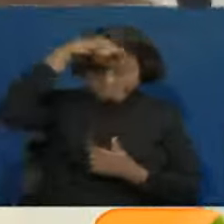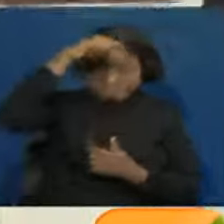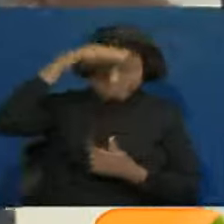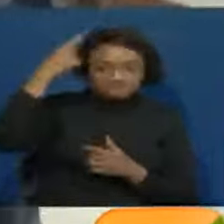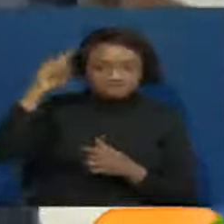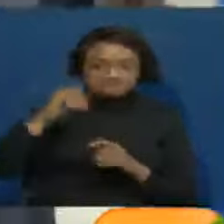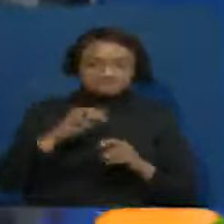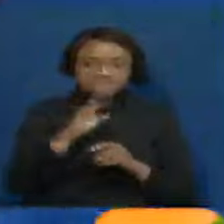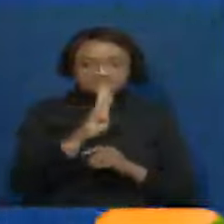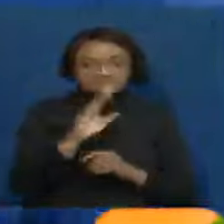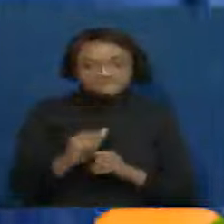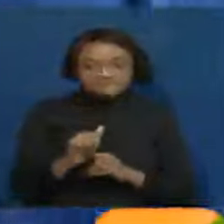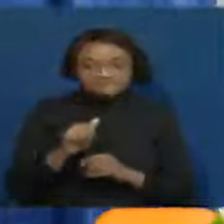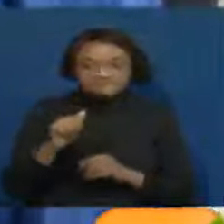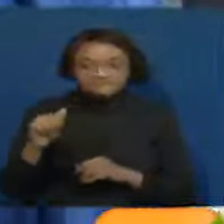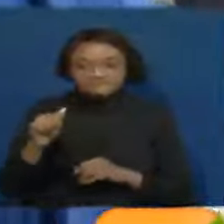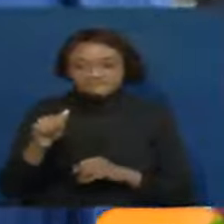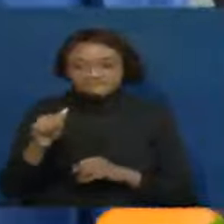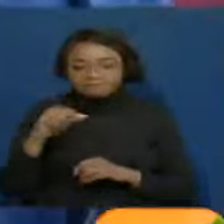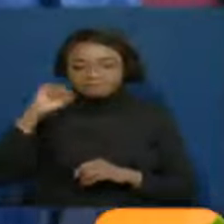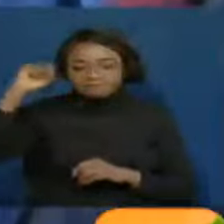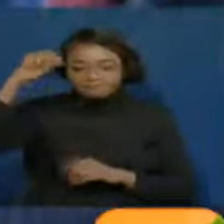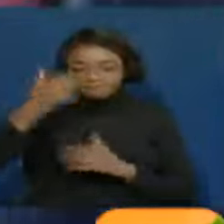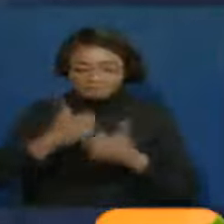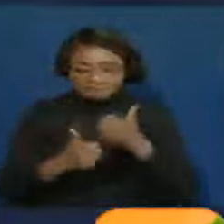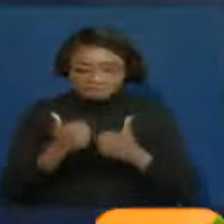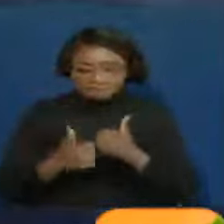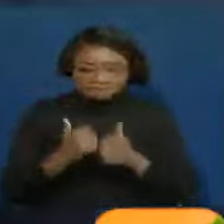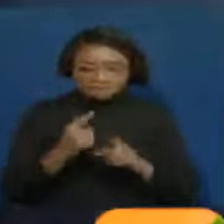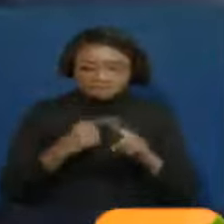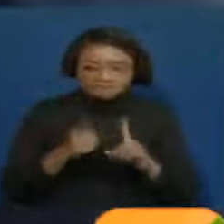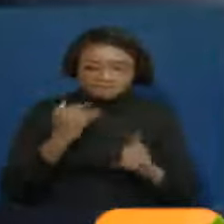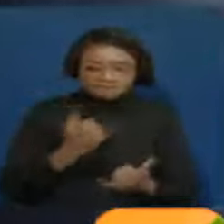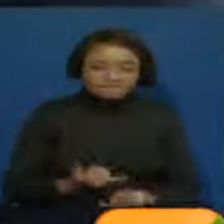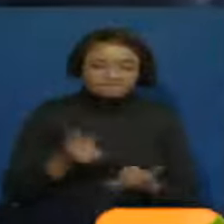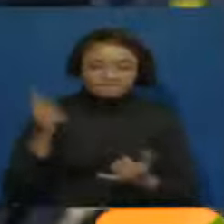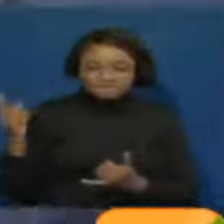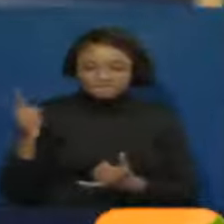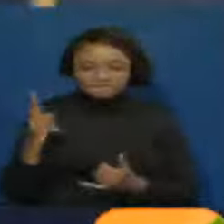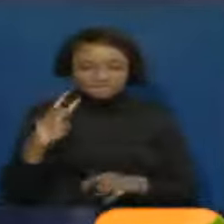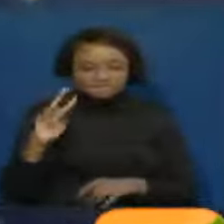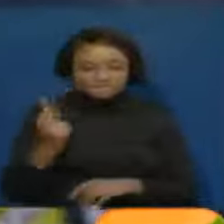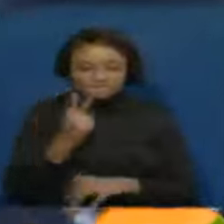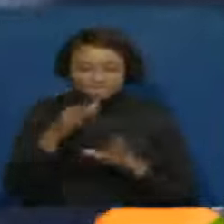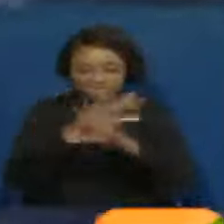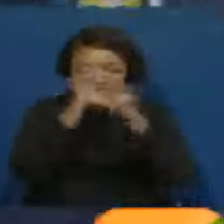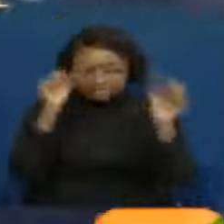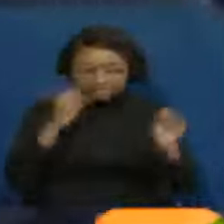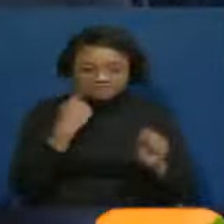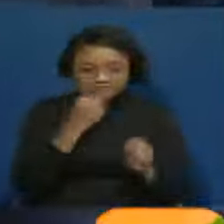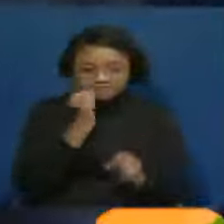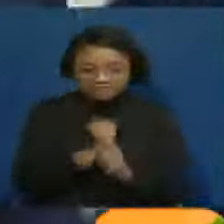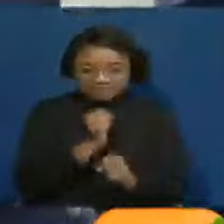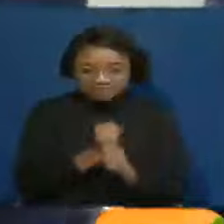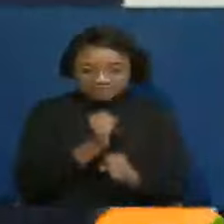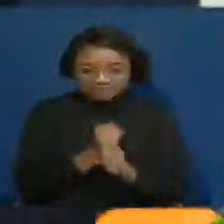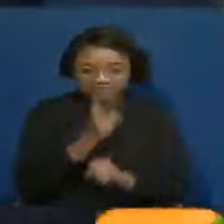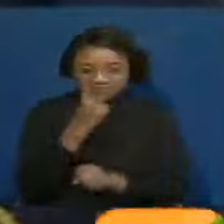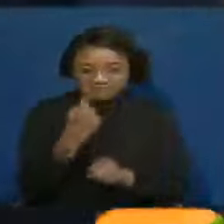has to contend with the title of the man who served for less than half his term as the country's second deputy president.